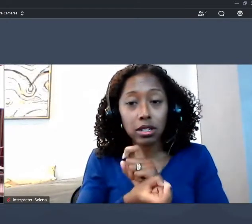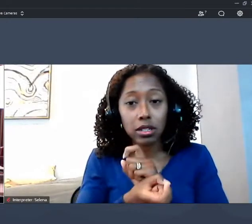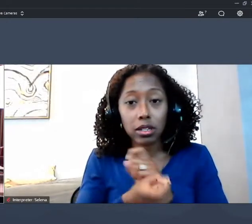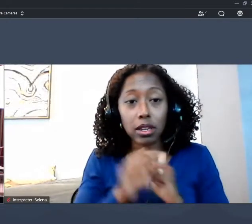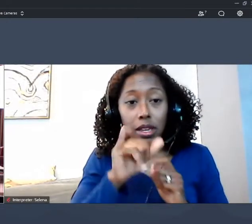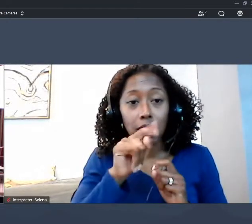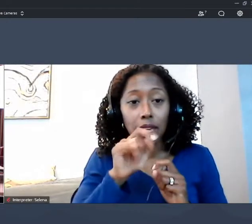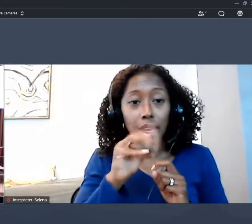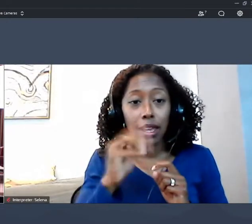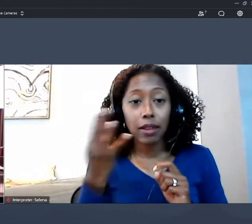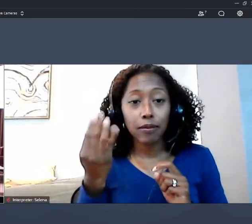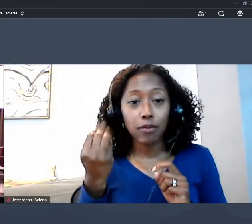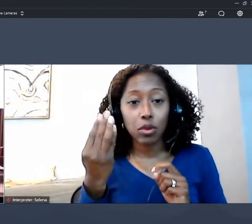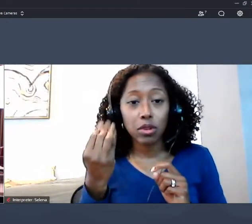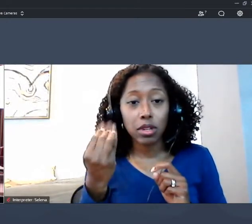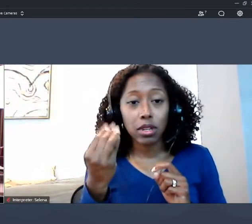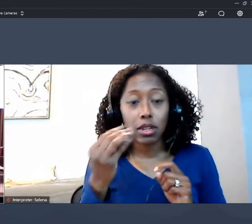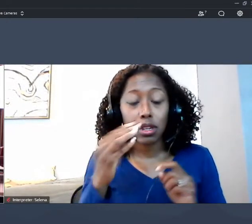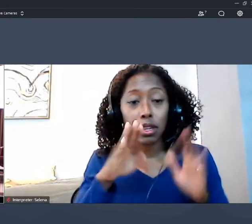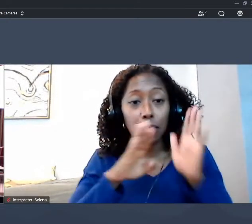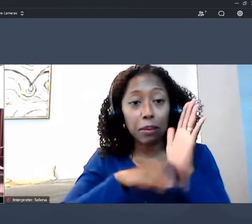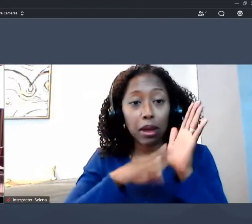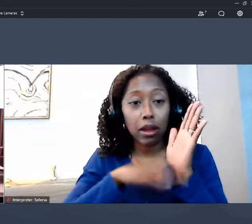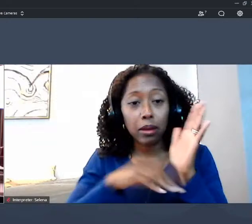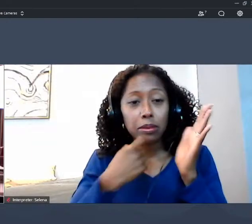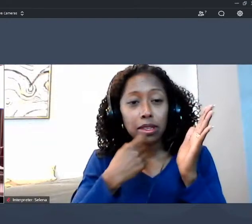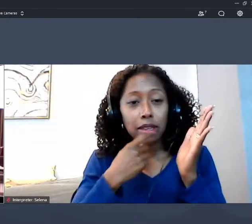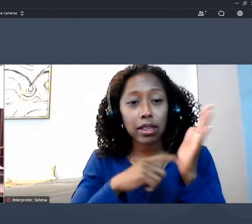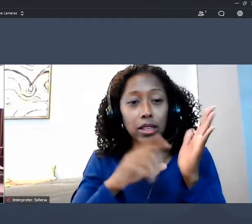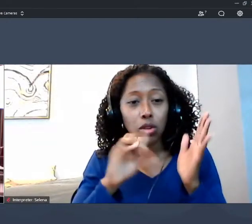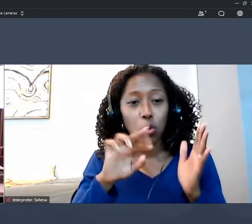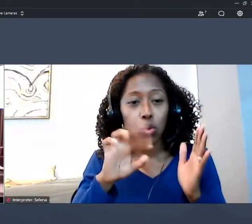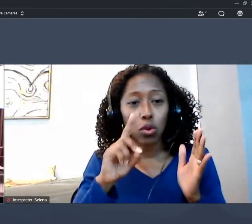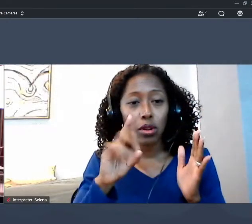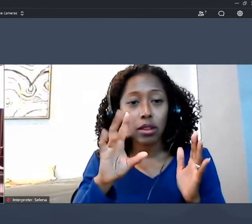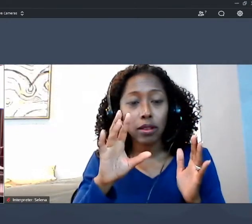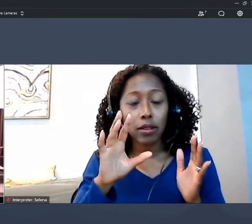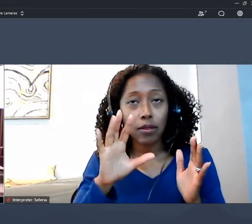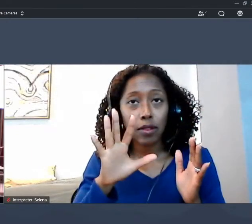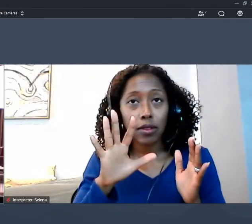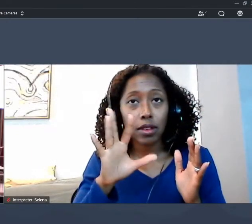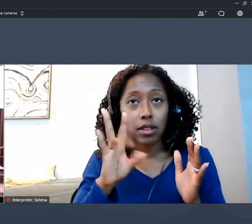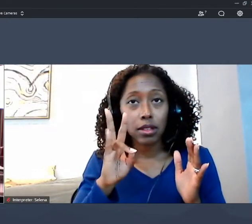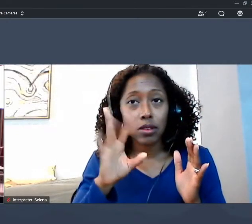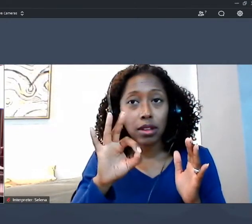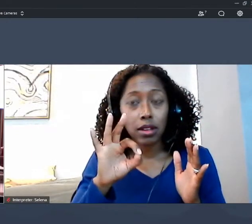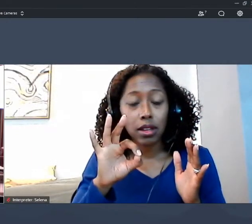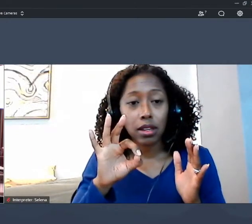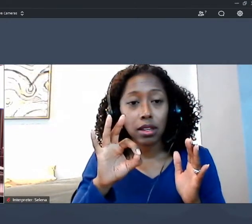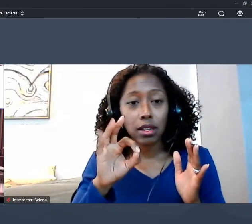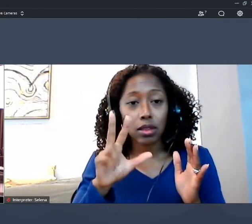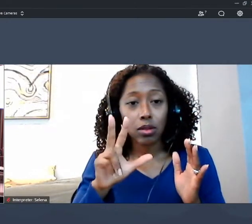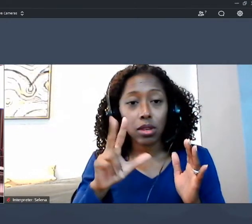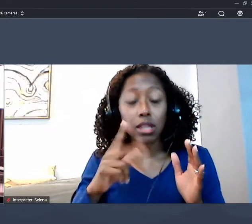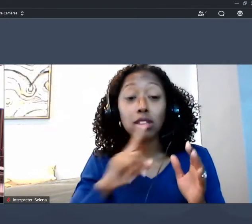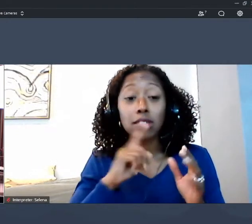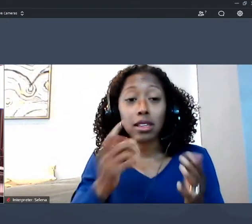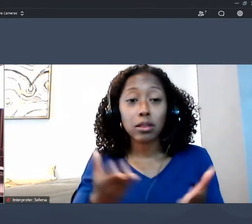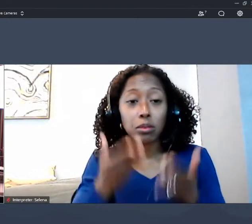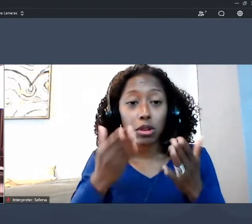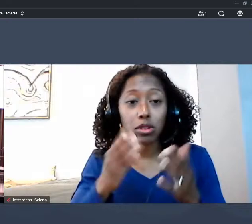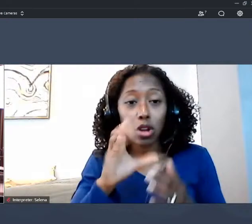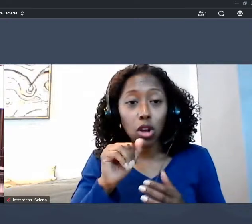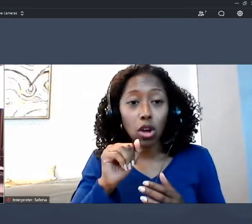Item 14, bottom of it says ordinance 5793 is sponsored by Councilman Carlisle. It's sponsored by Public